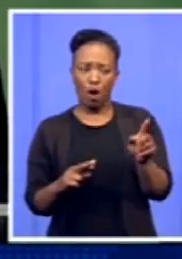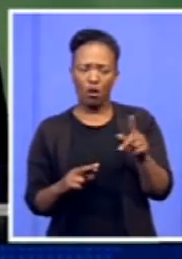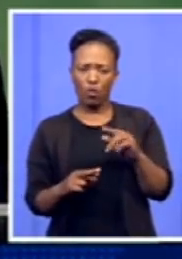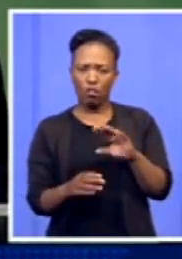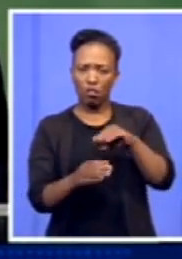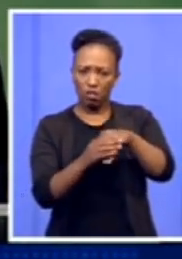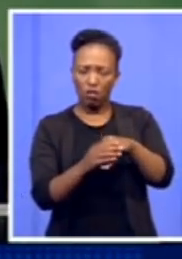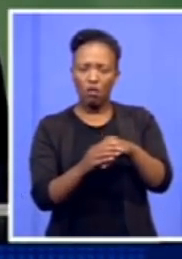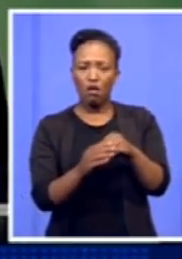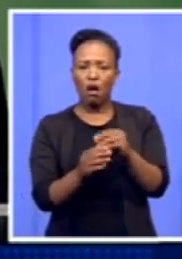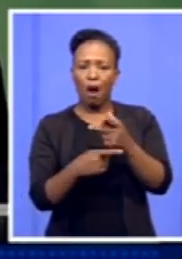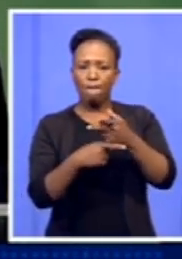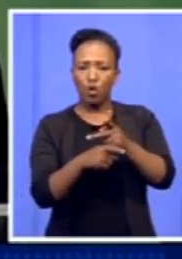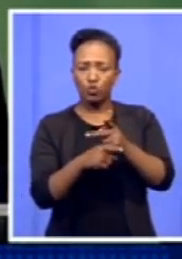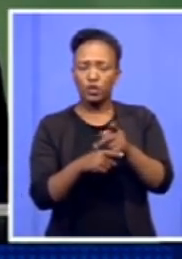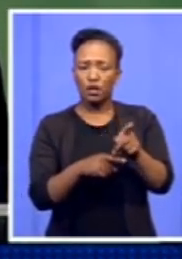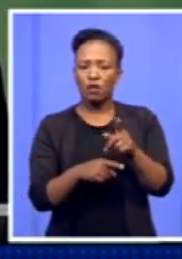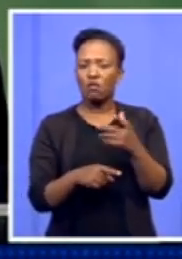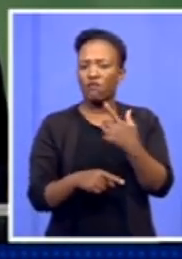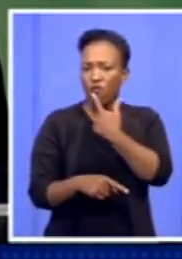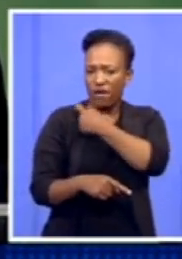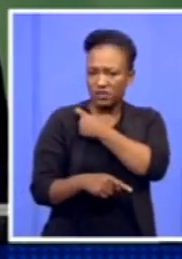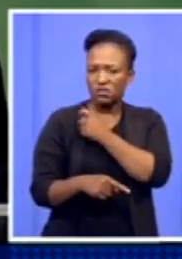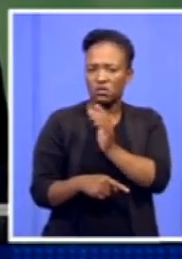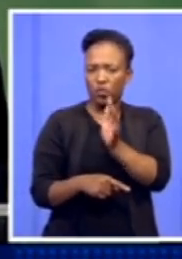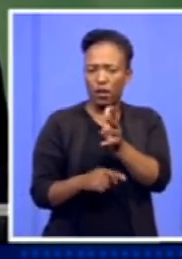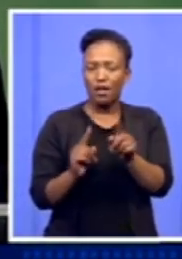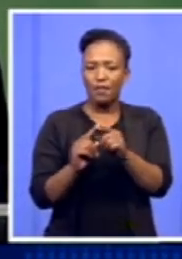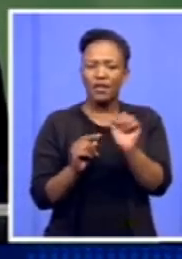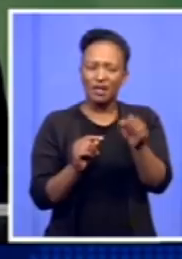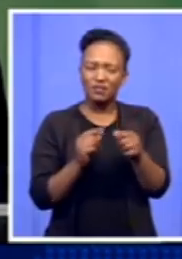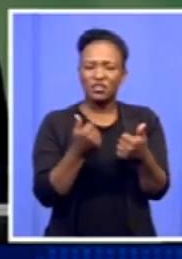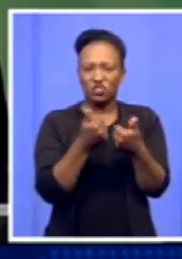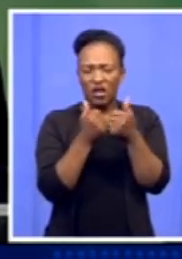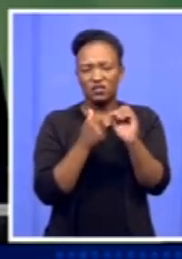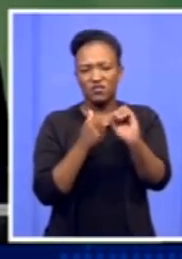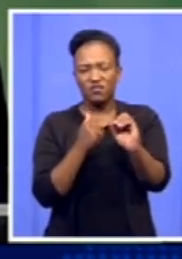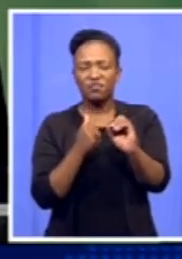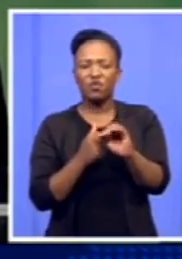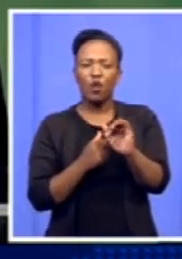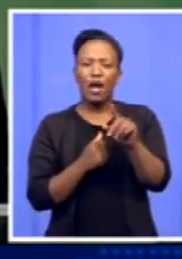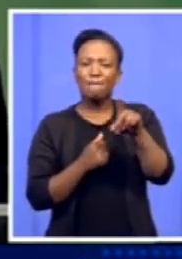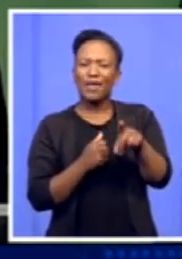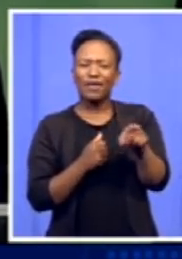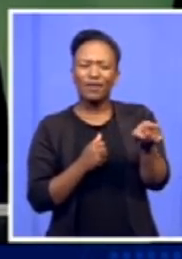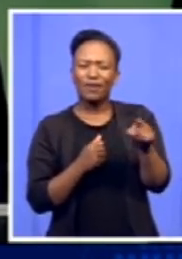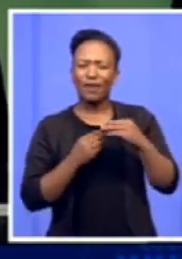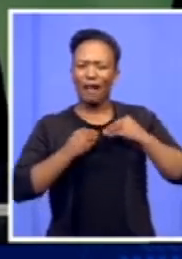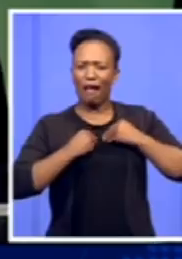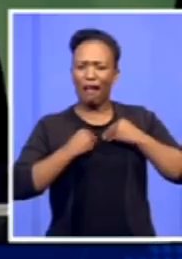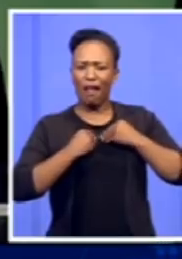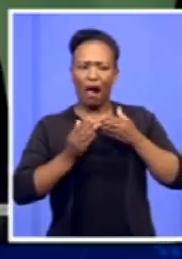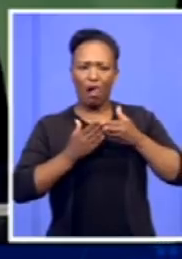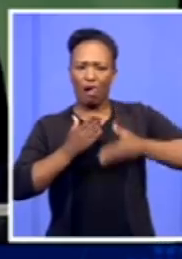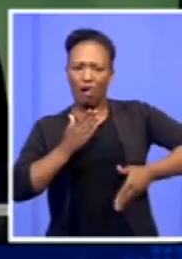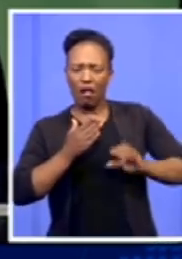are a number of challenges that we are facing. There's intellectual property. There are other issues as well. But we need, of course, to overcome